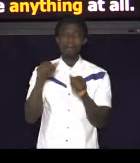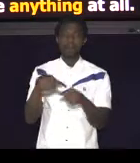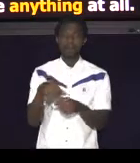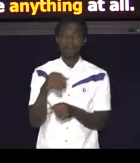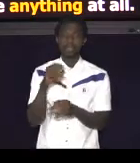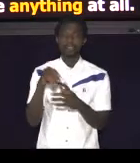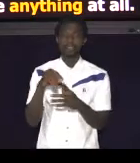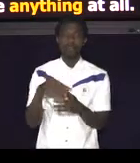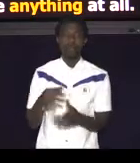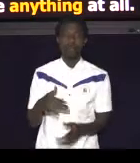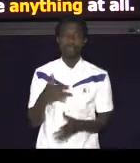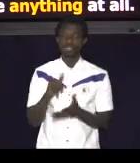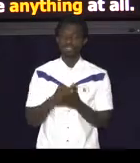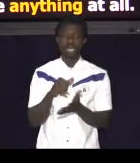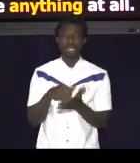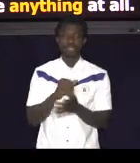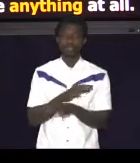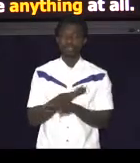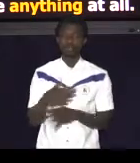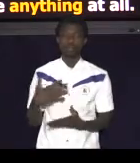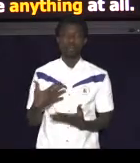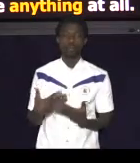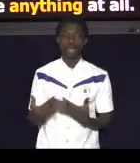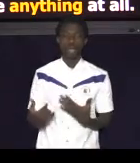or the feelings that it doesn't matter.